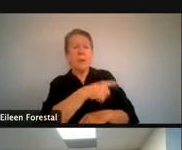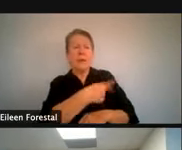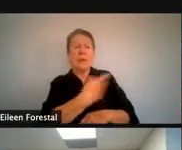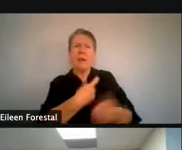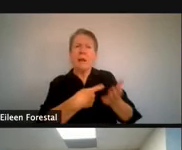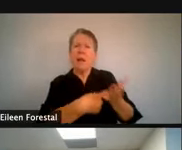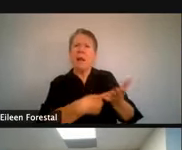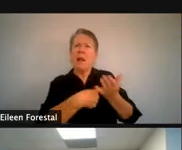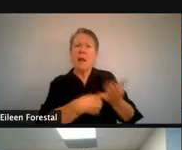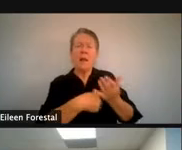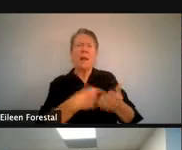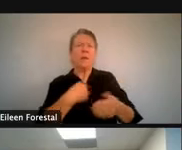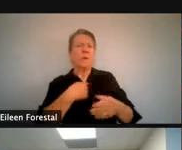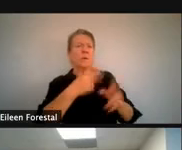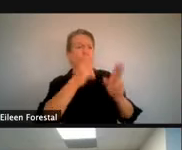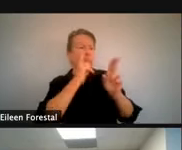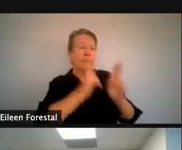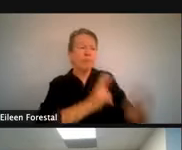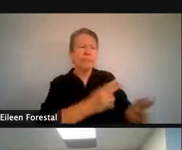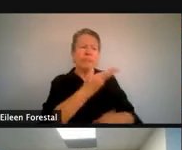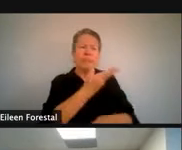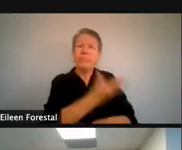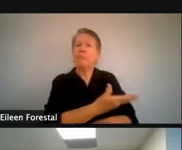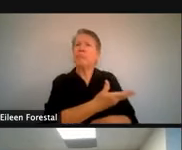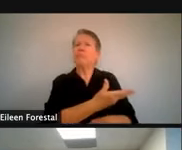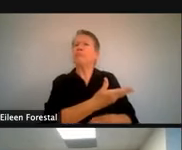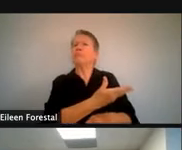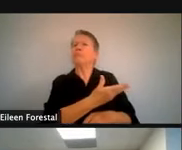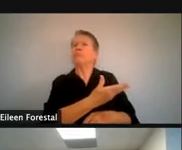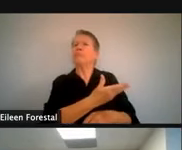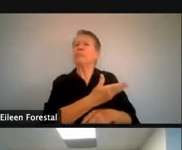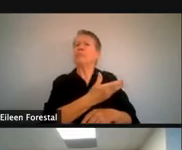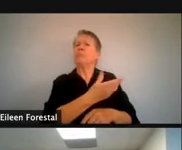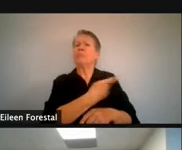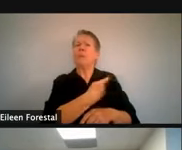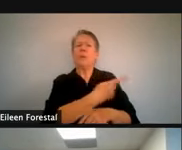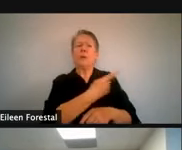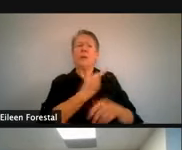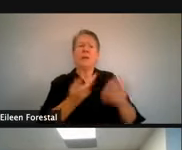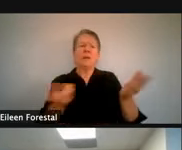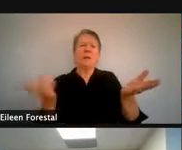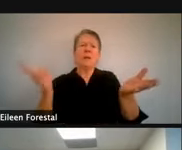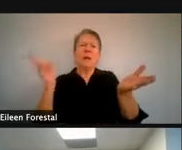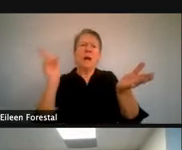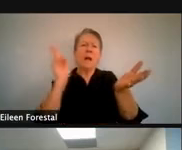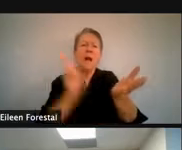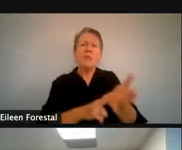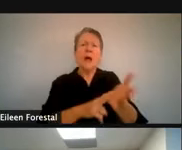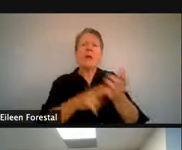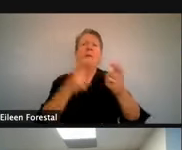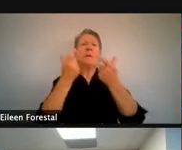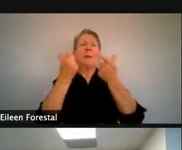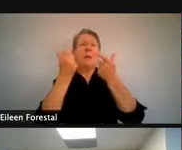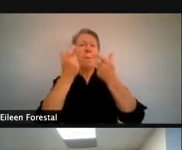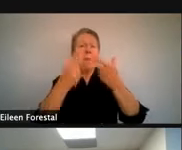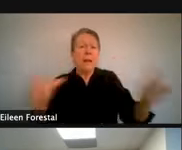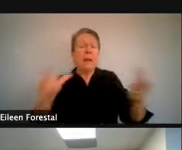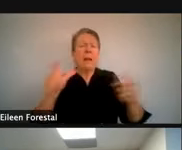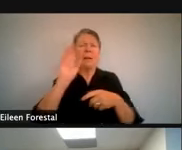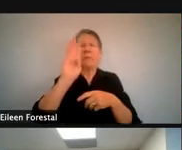virtually to sign, God, was it this week or last week, two big bills, one of which addressed